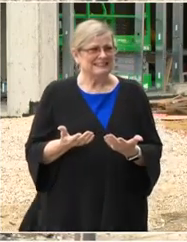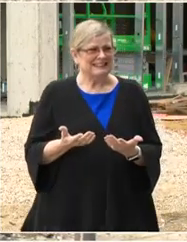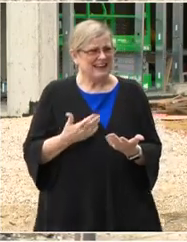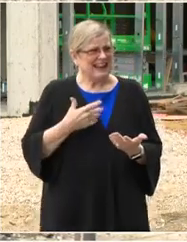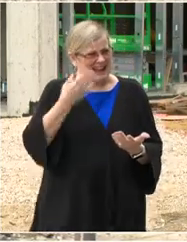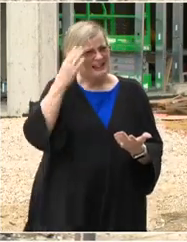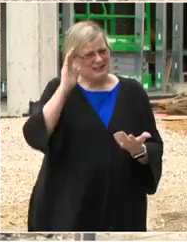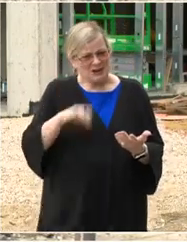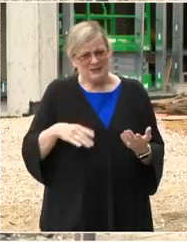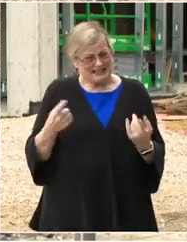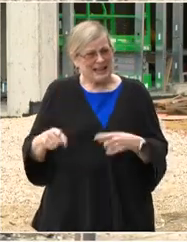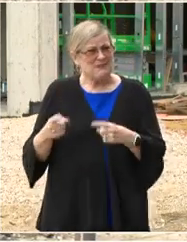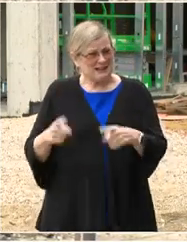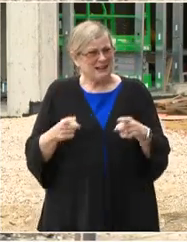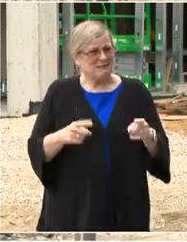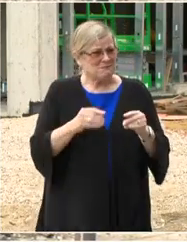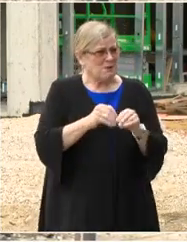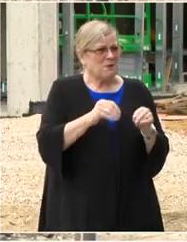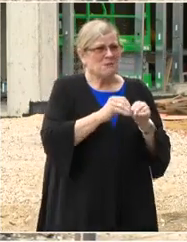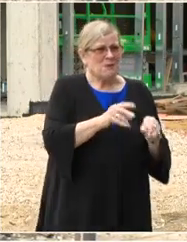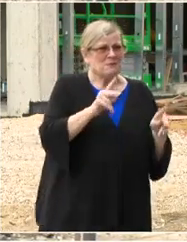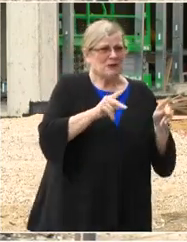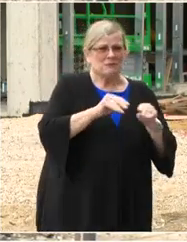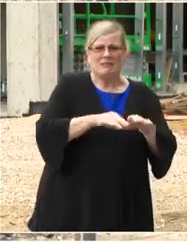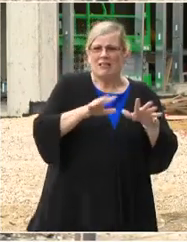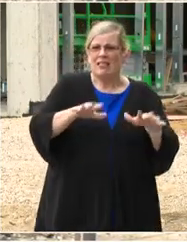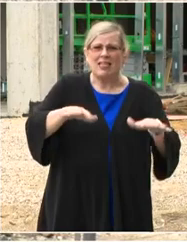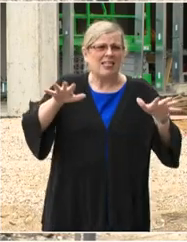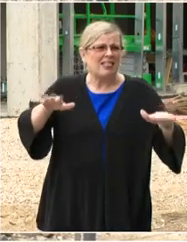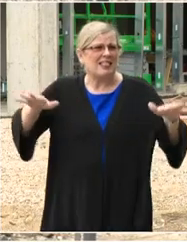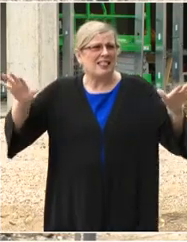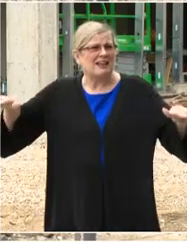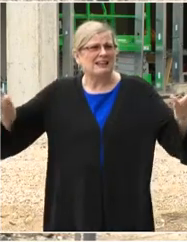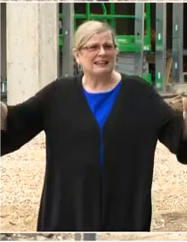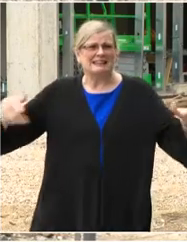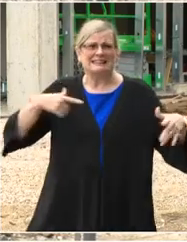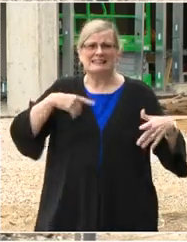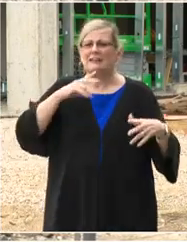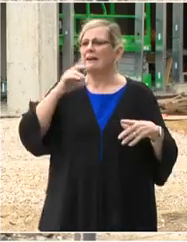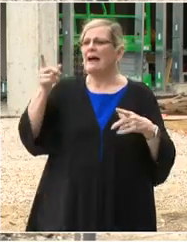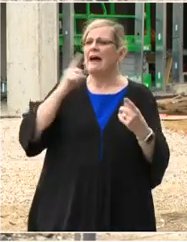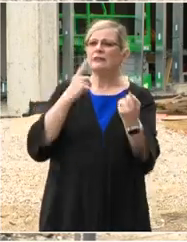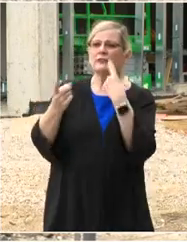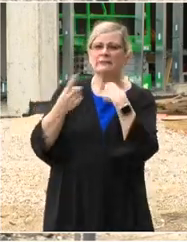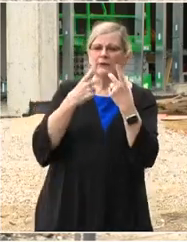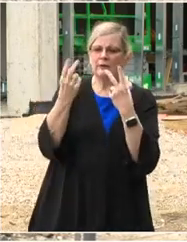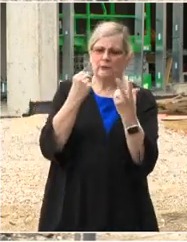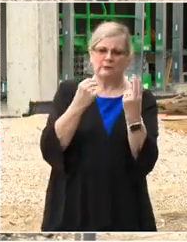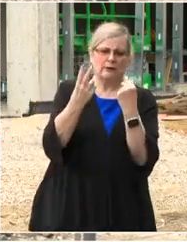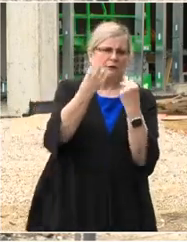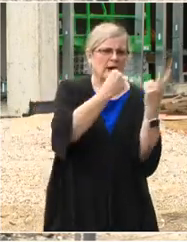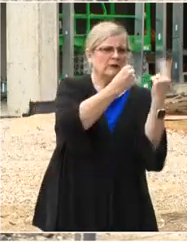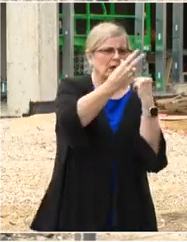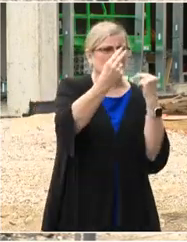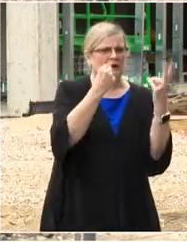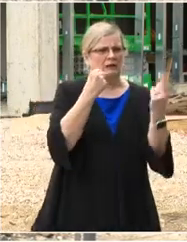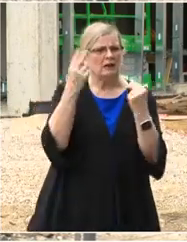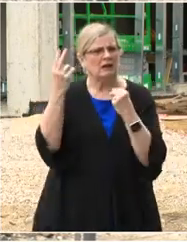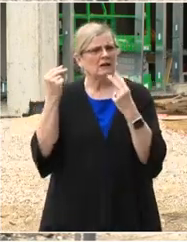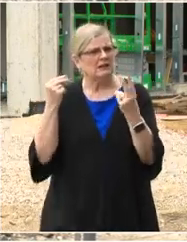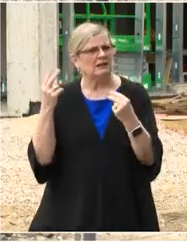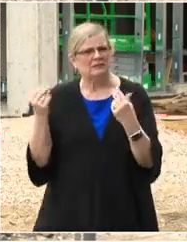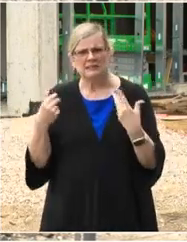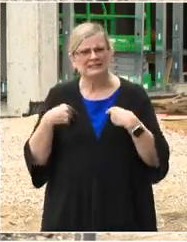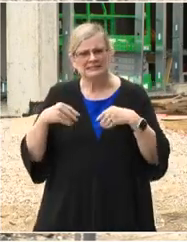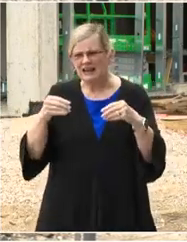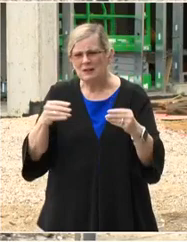many homeowners. And the answer is no, no, no. And I really want to have a chat with them and to talk